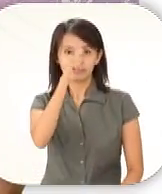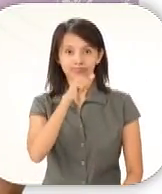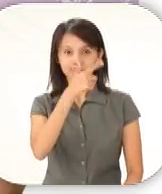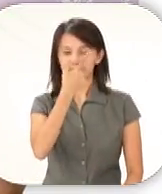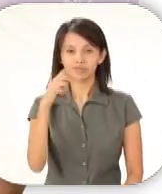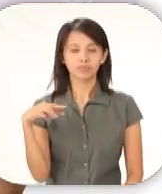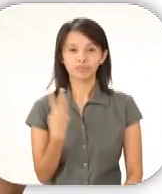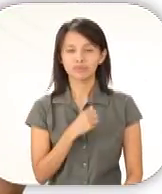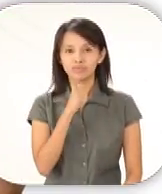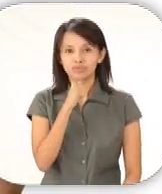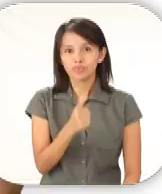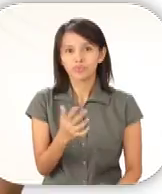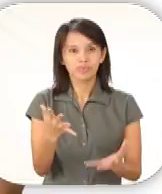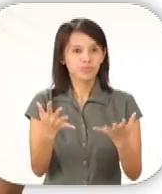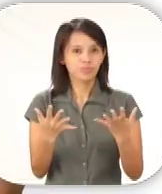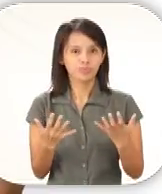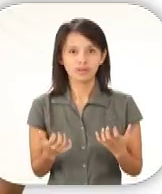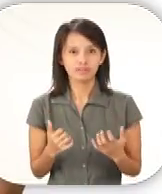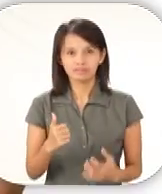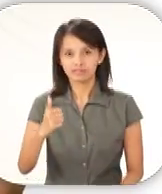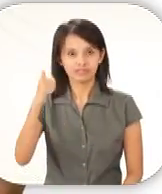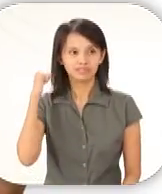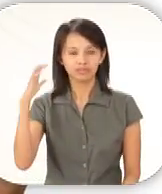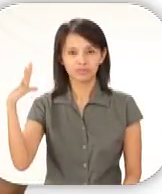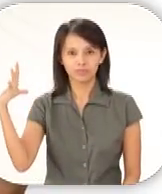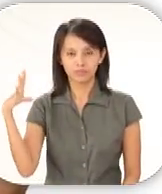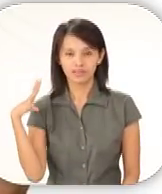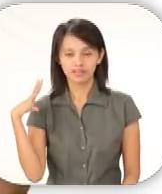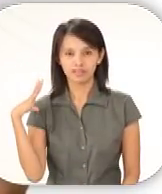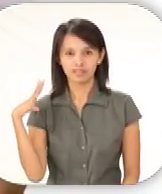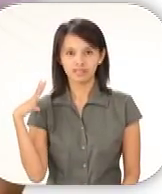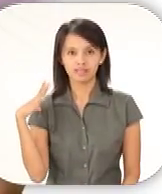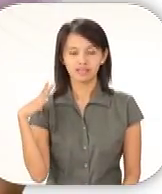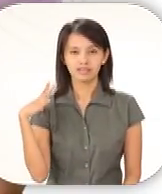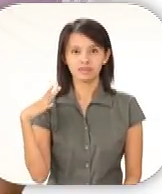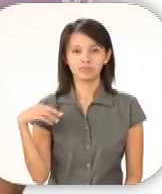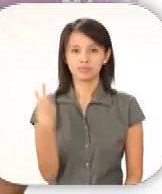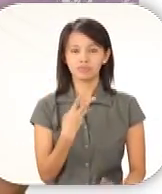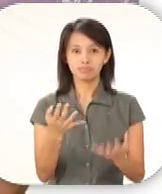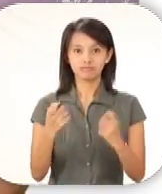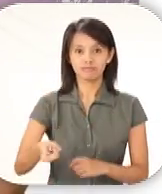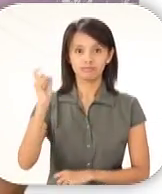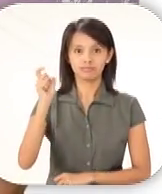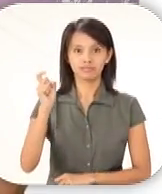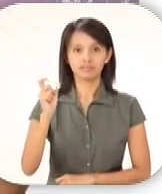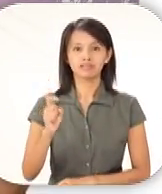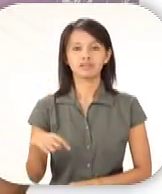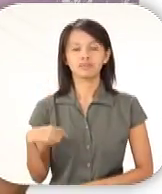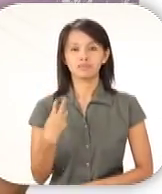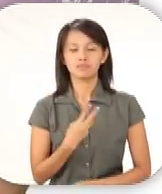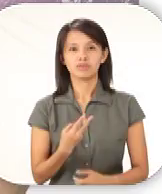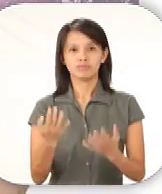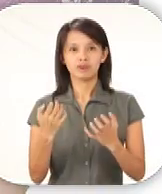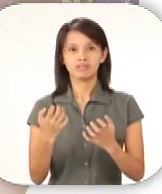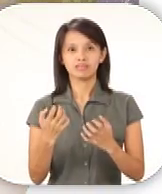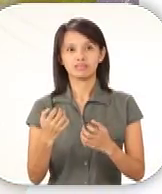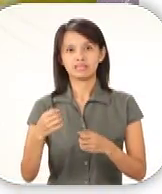ng pasyensya dahil ayaw nang maghintay. At an age of